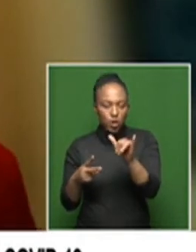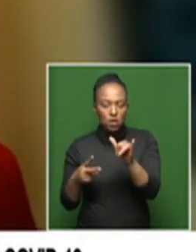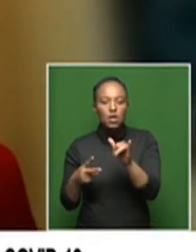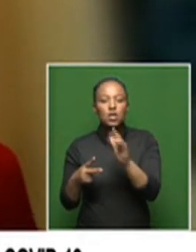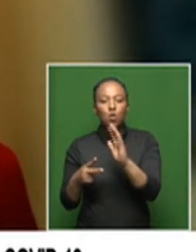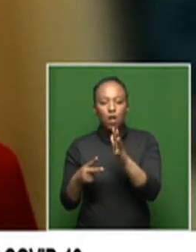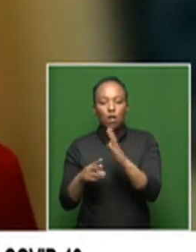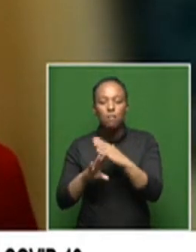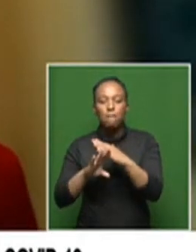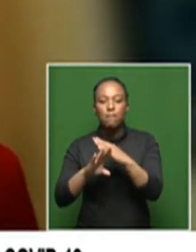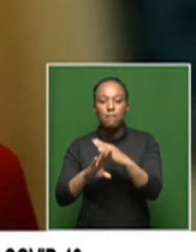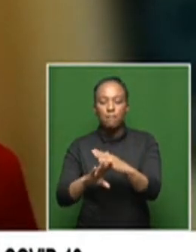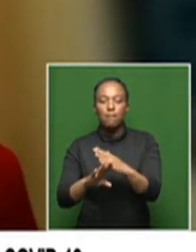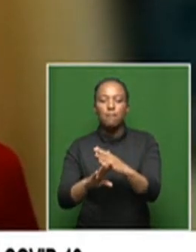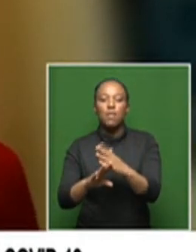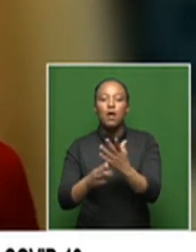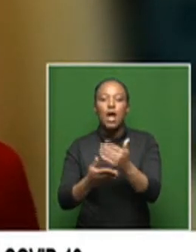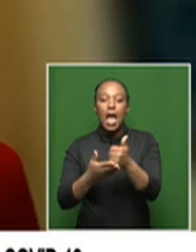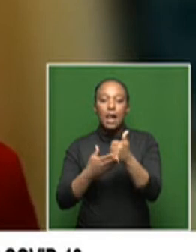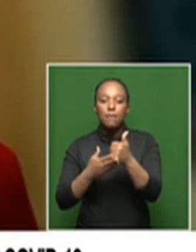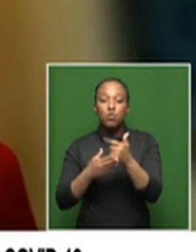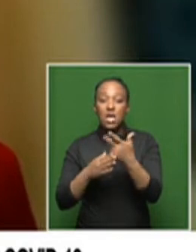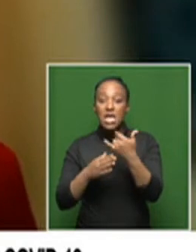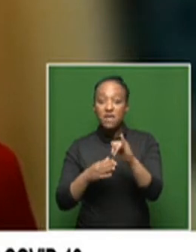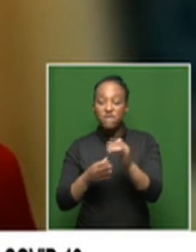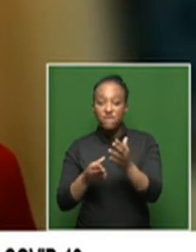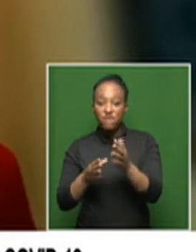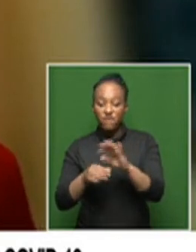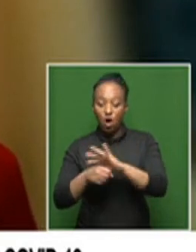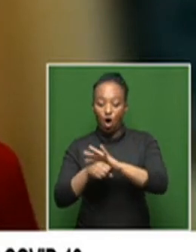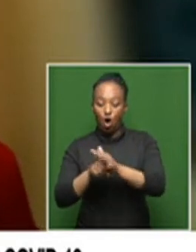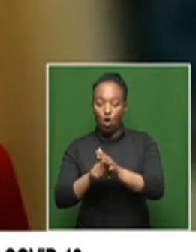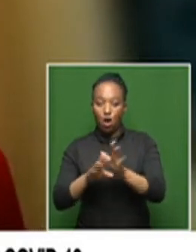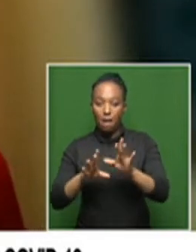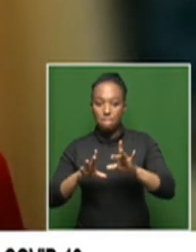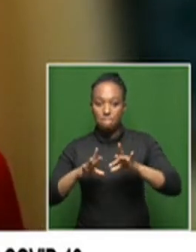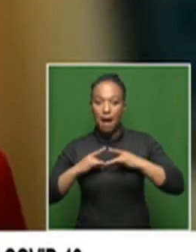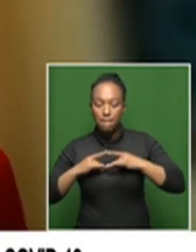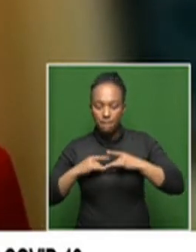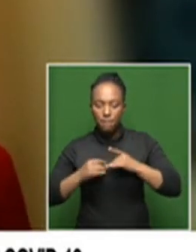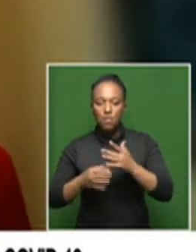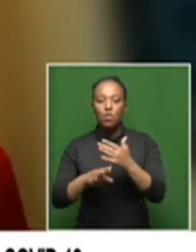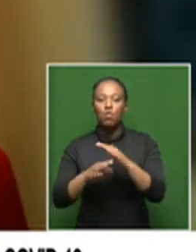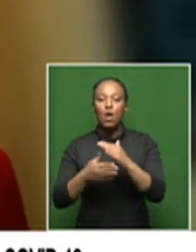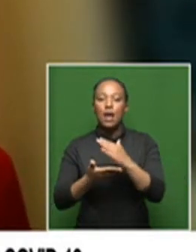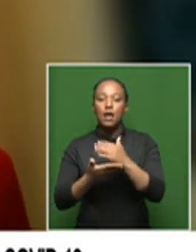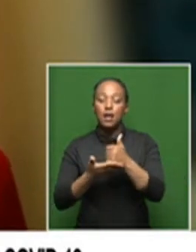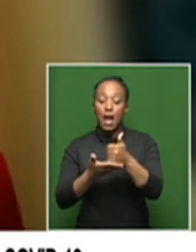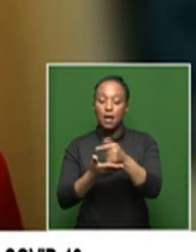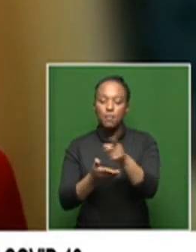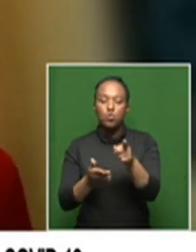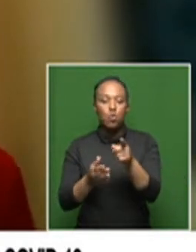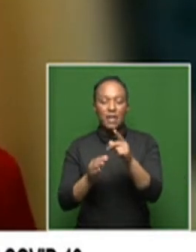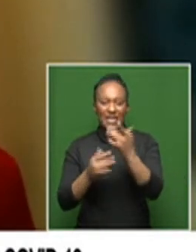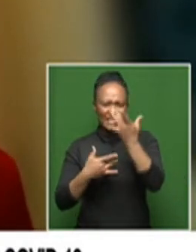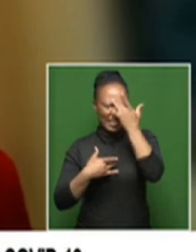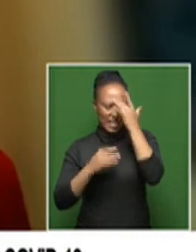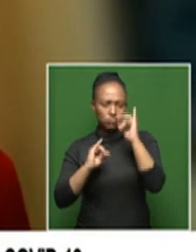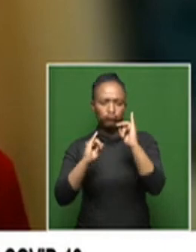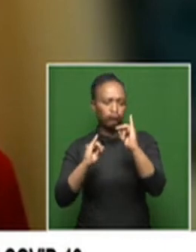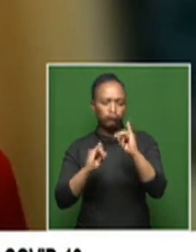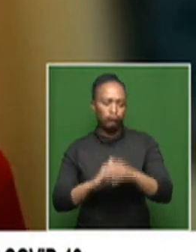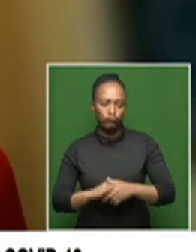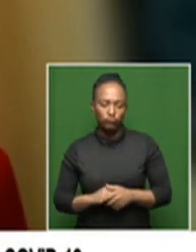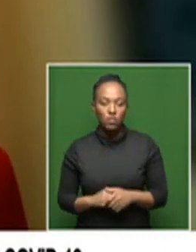you from infection, but they do protect you or reduce your risk from severe disease. And so we are following up all